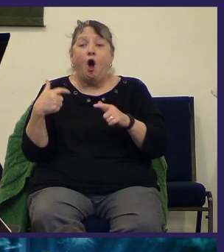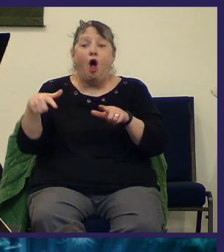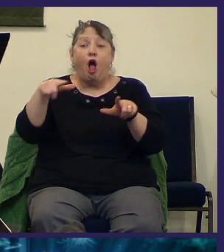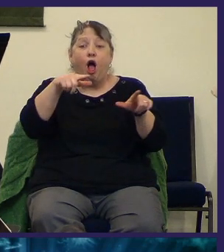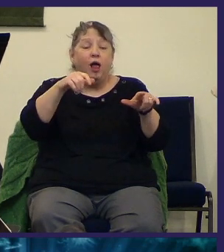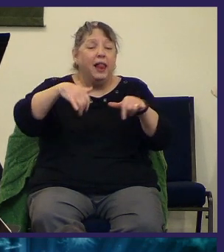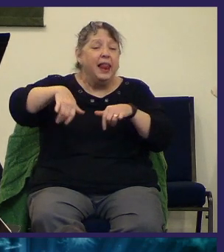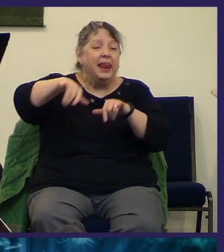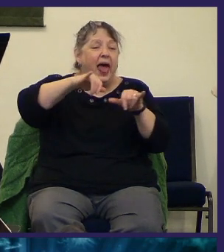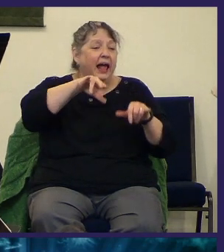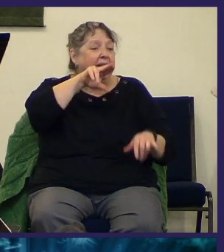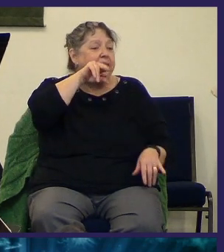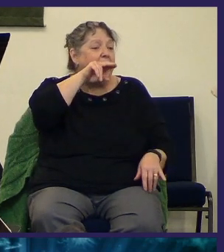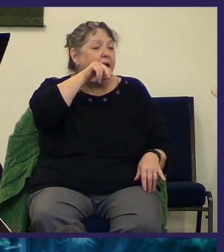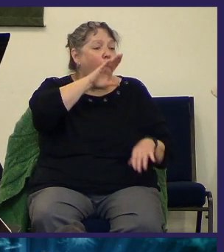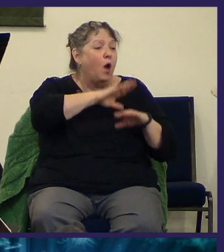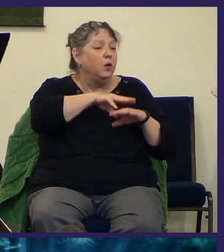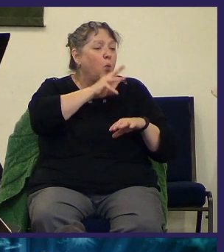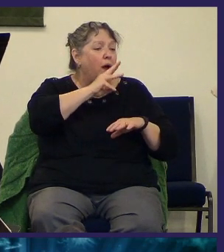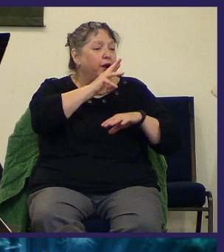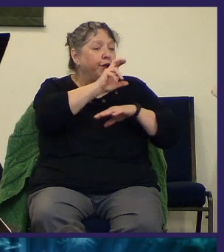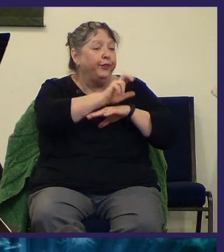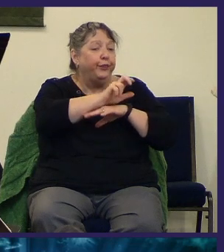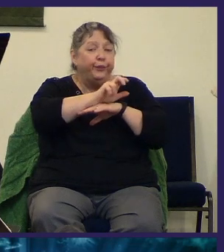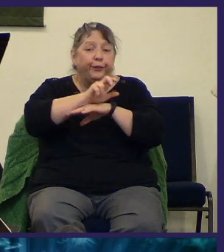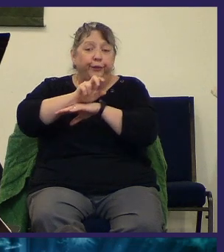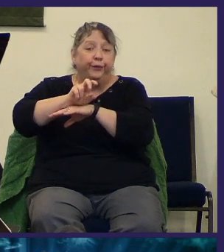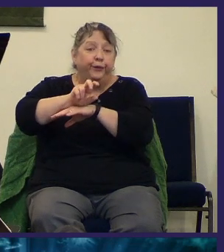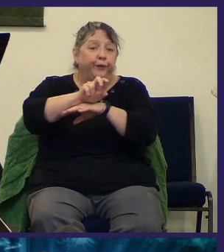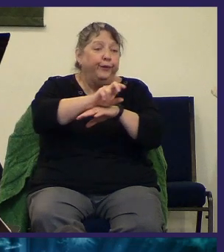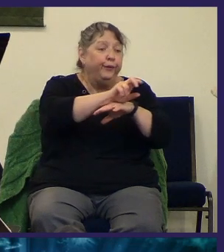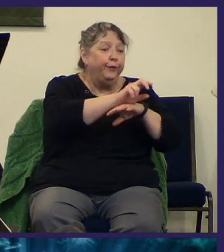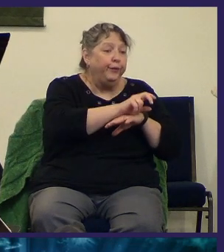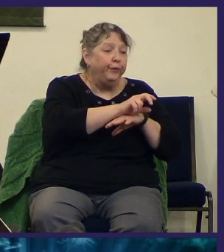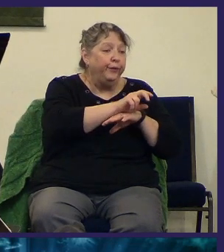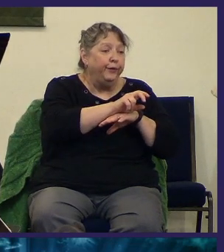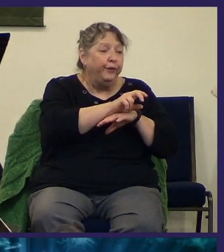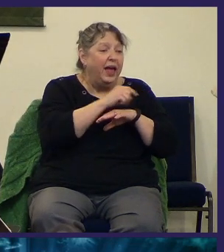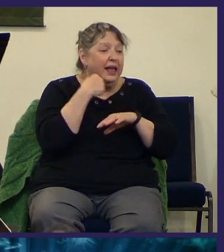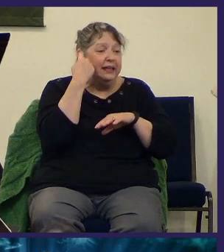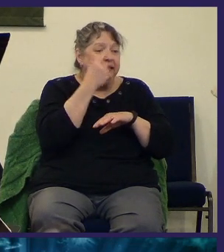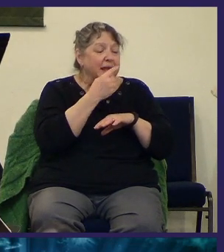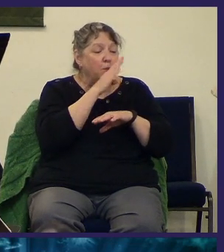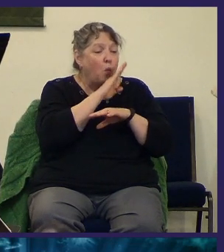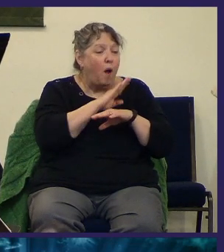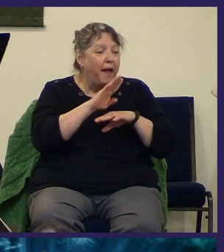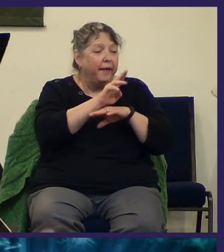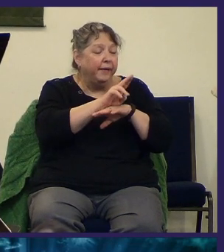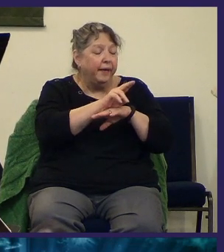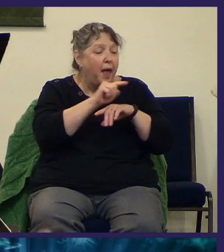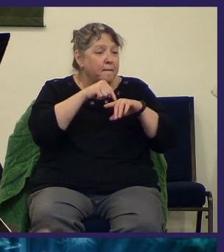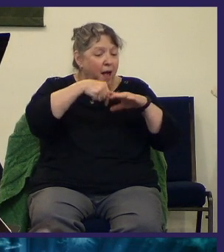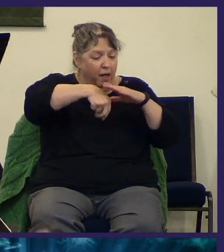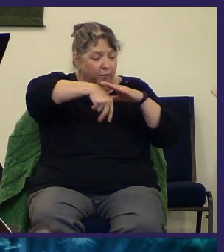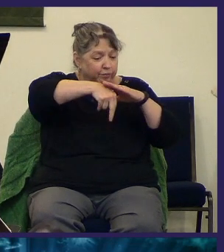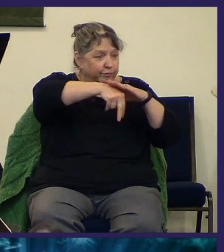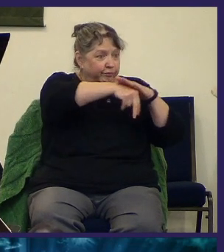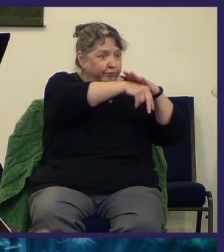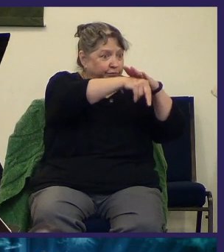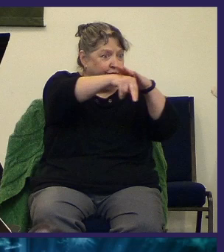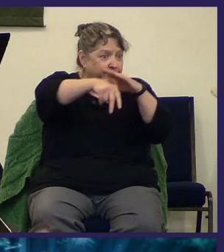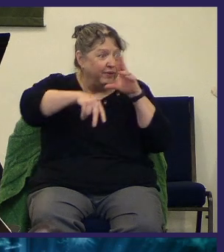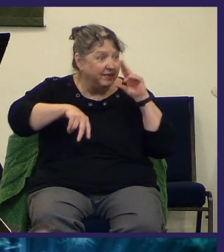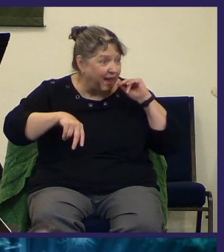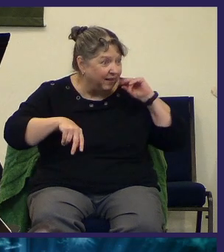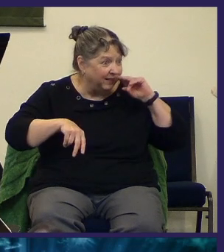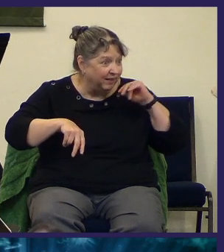gliding along that looks effortlessly right but underneath their feet are going 90 mile an hour so we never know what anybody's really